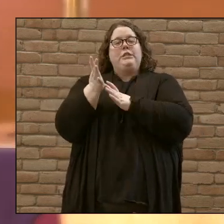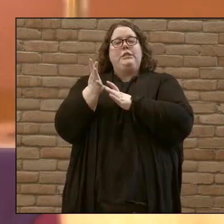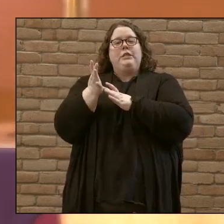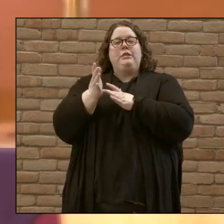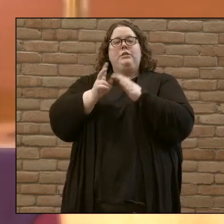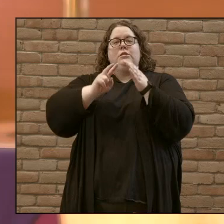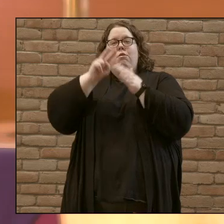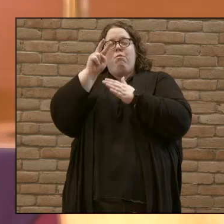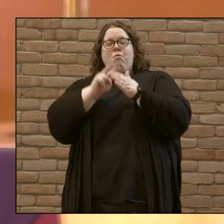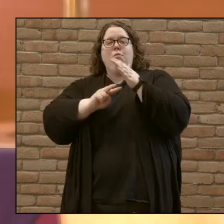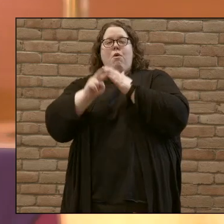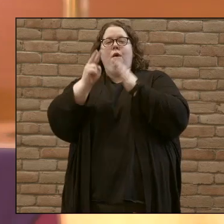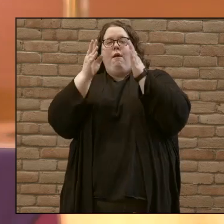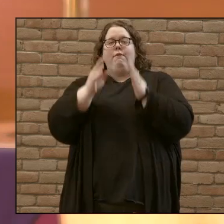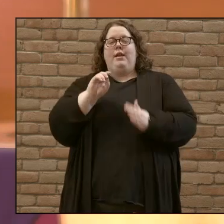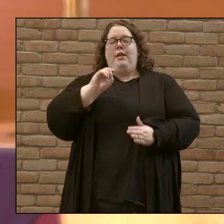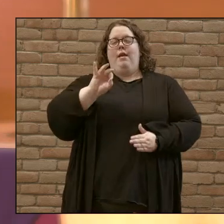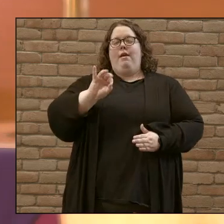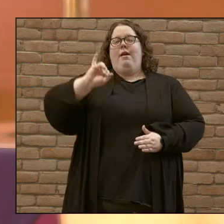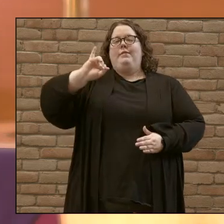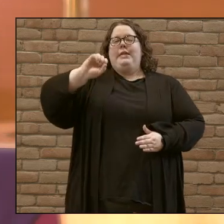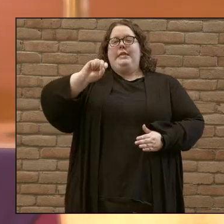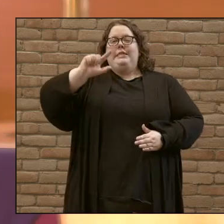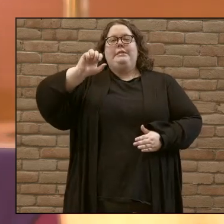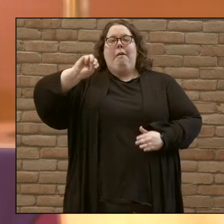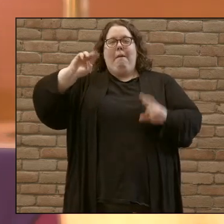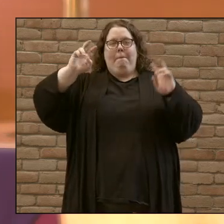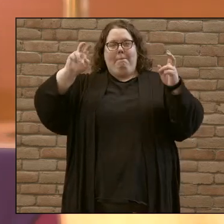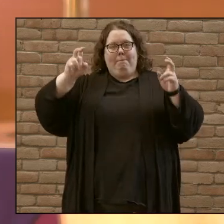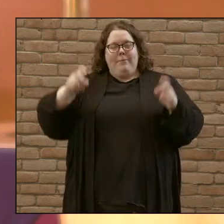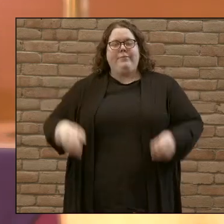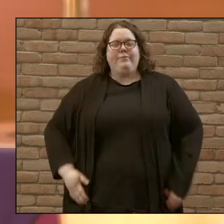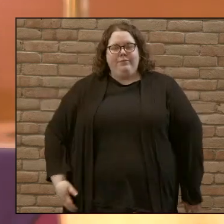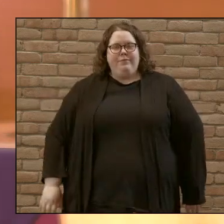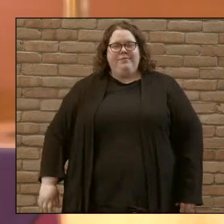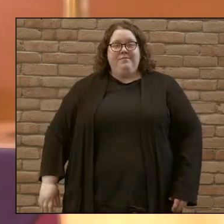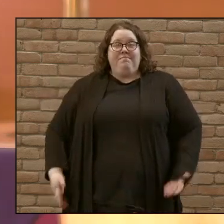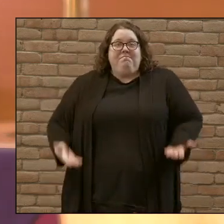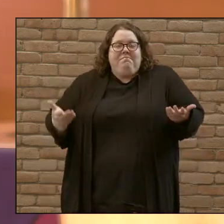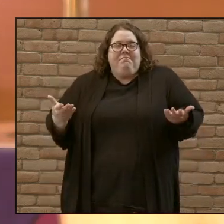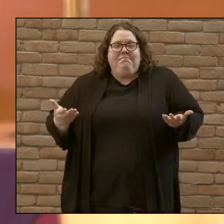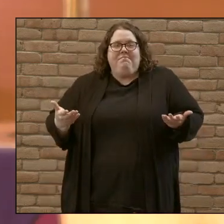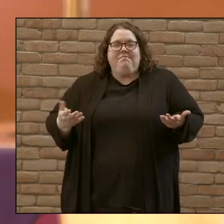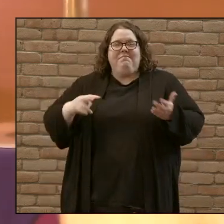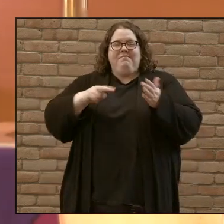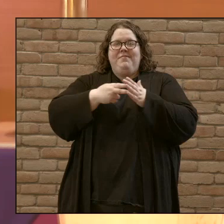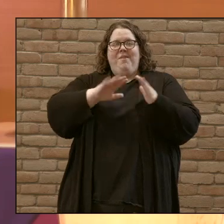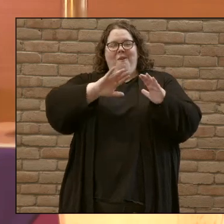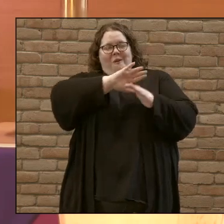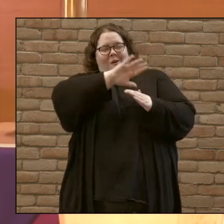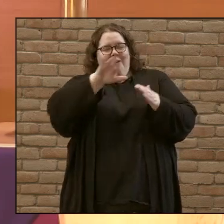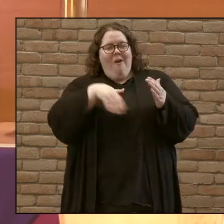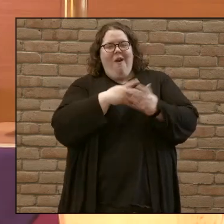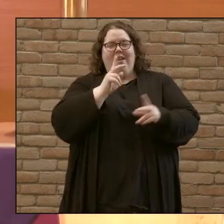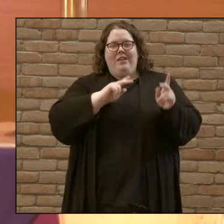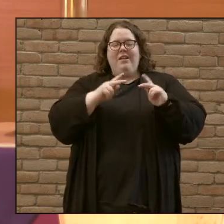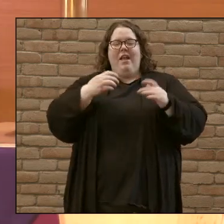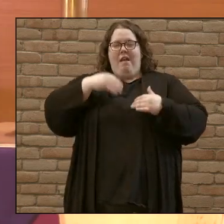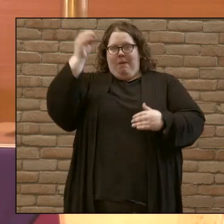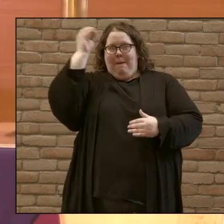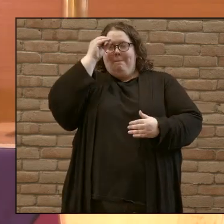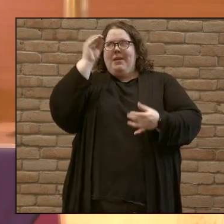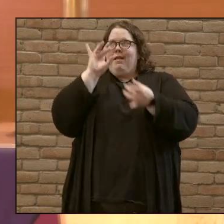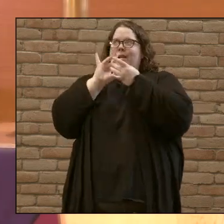Prophet of Islam. You see, Everybody's got an opinion about Jesus.